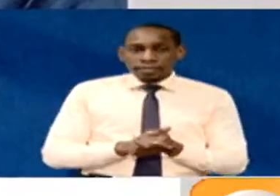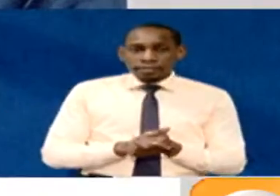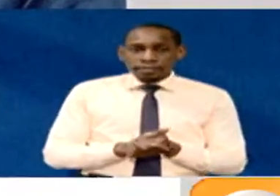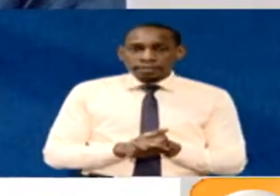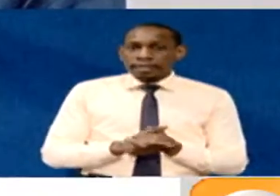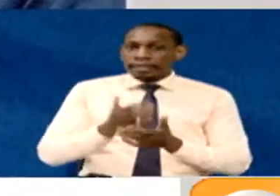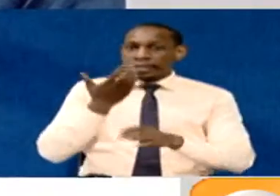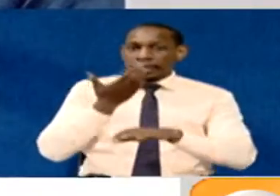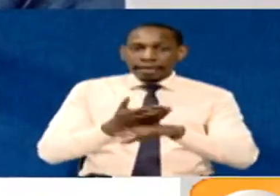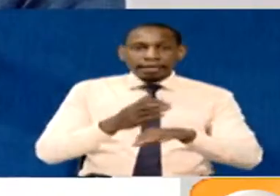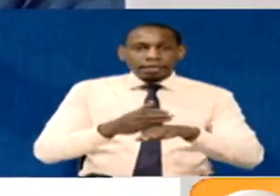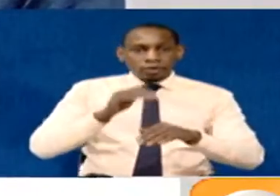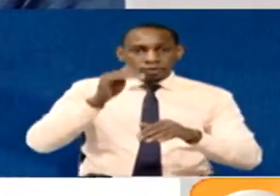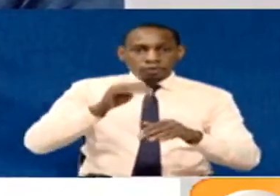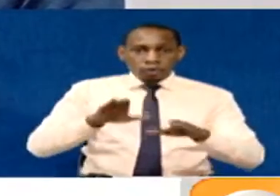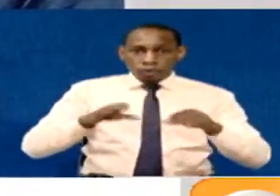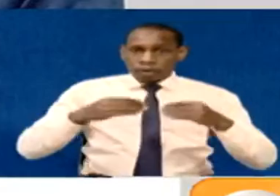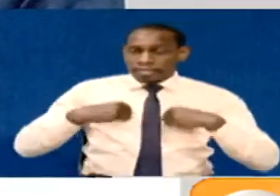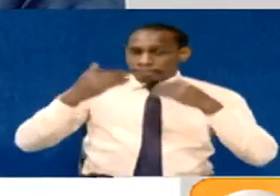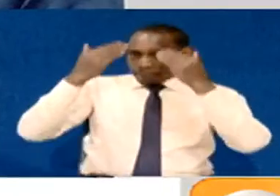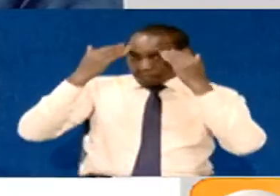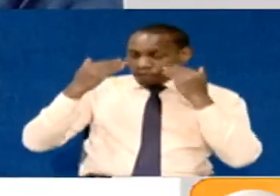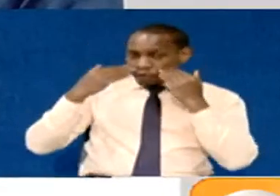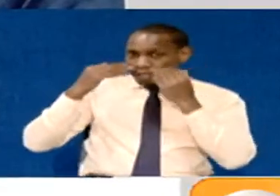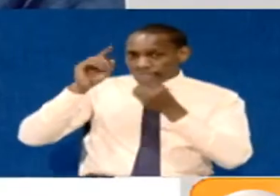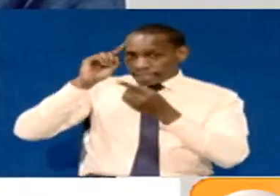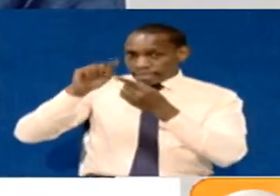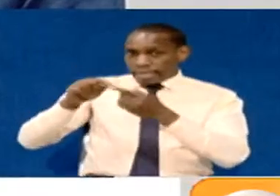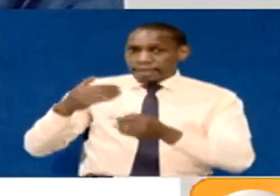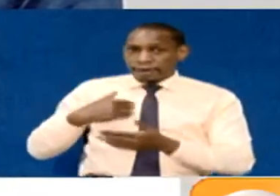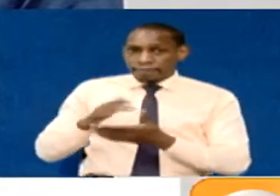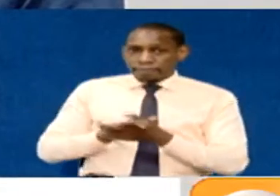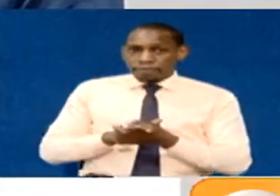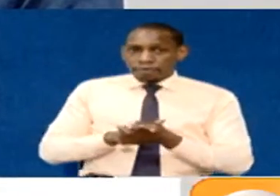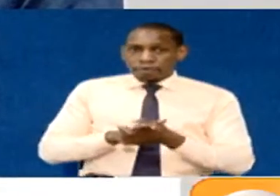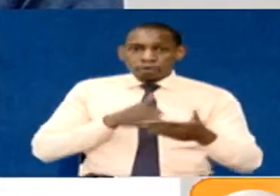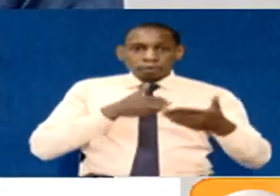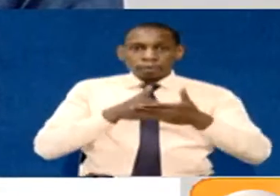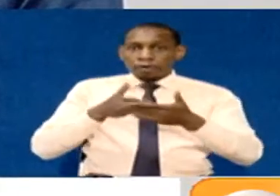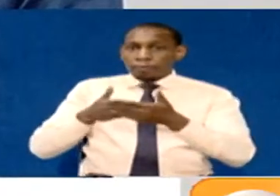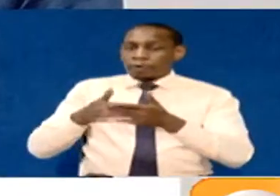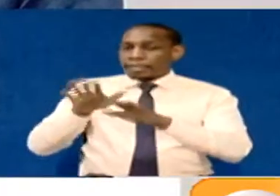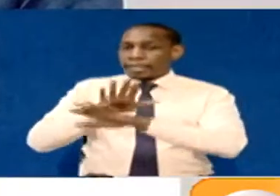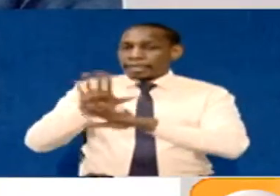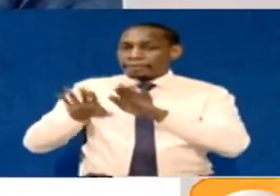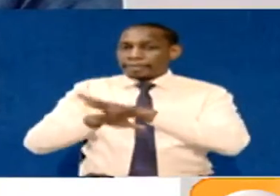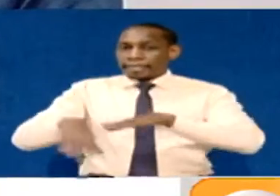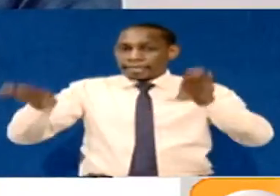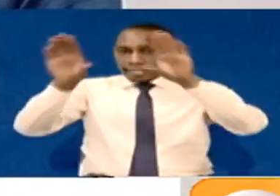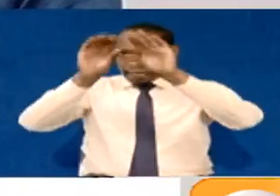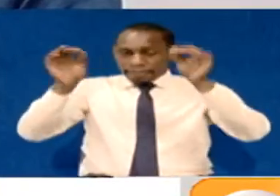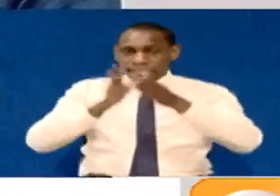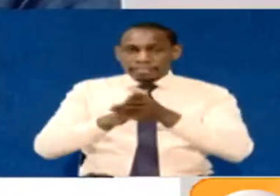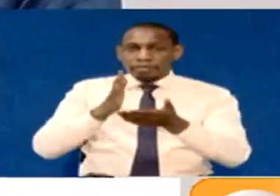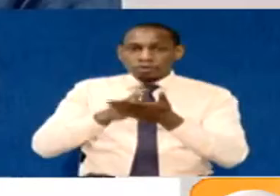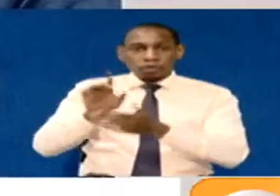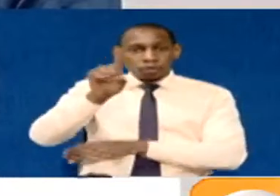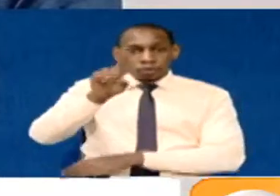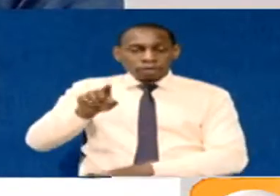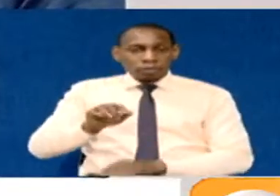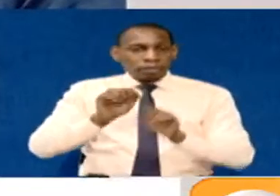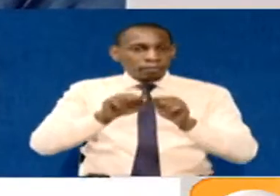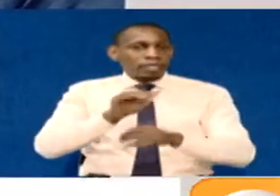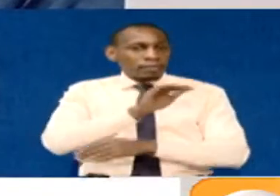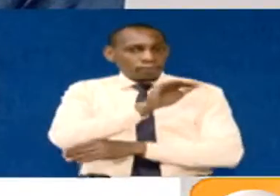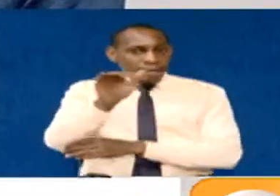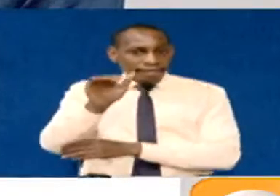to believe that the judiciary just has an agenda, you know, to keep throwing out everything concerning the president. There has to be a question that one then